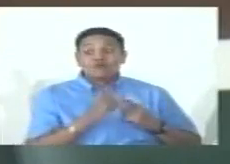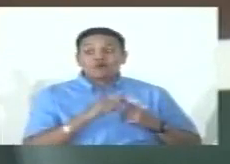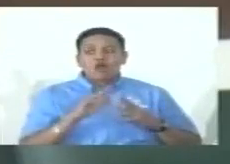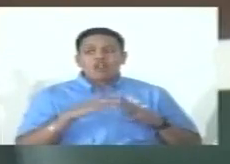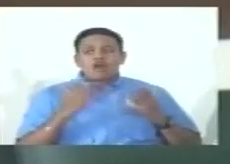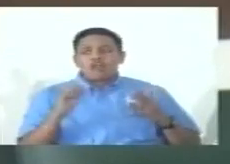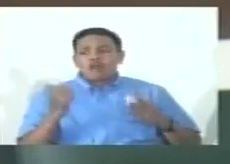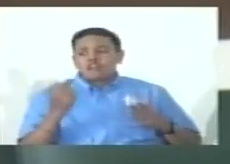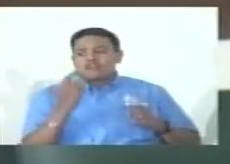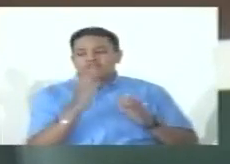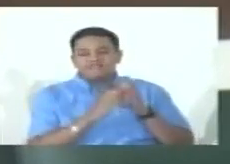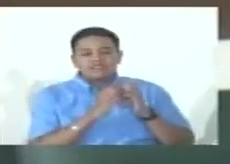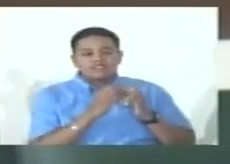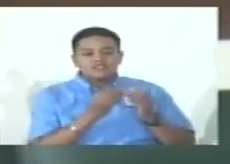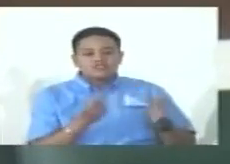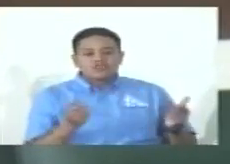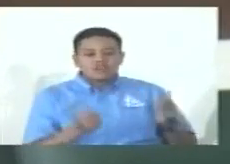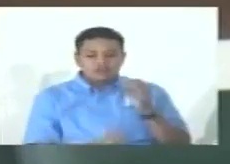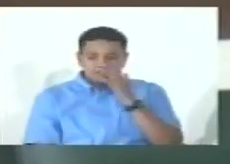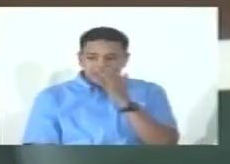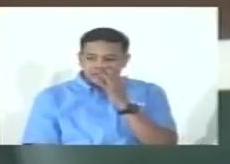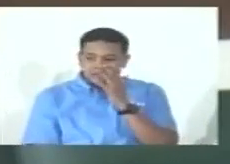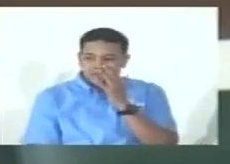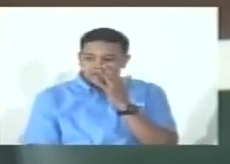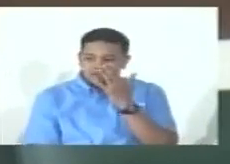set right.